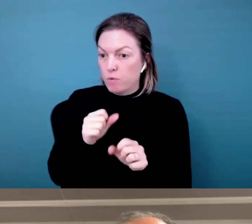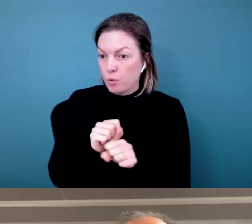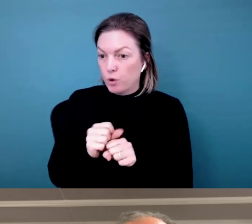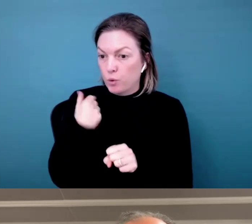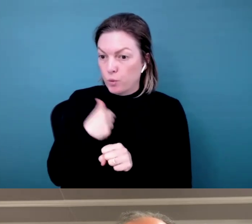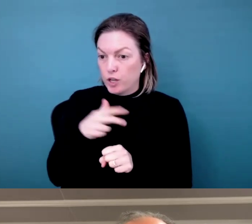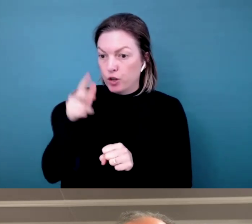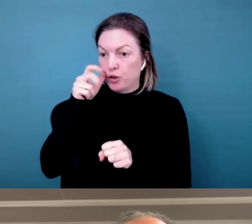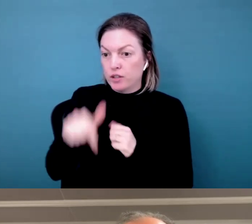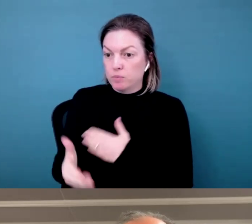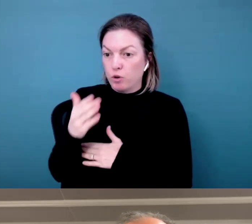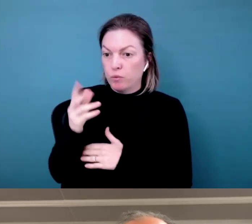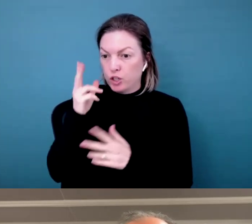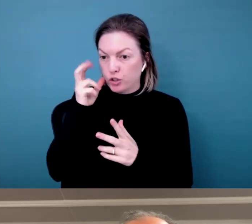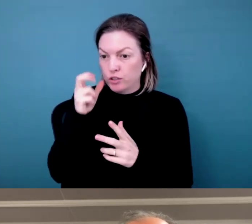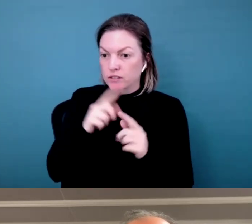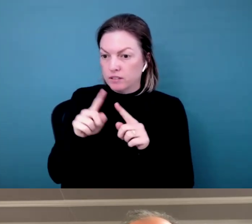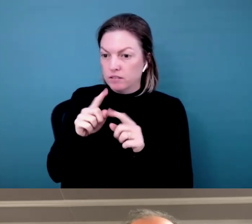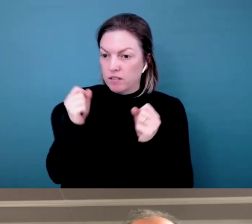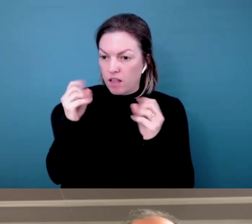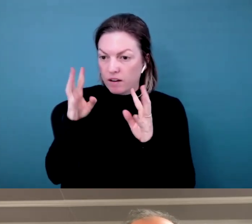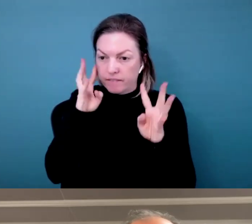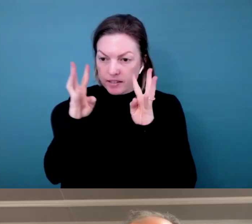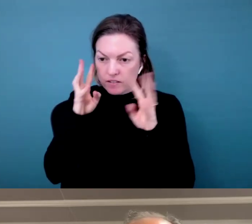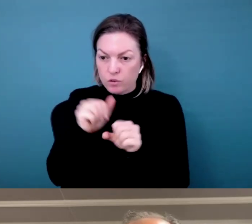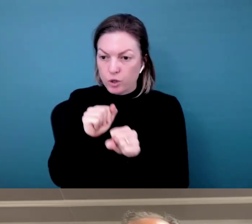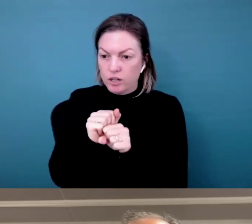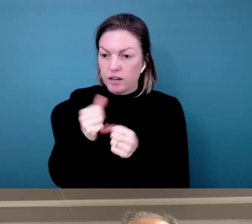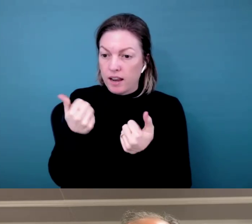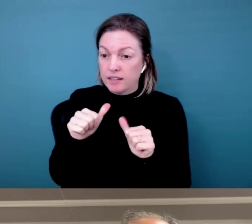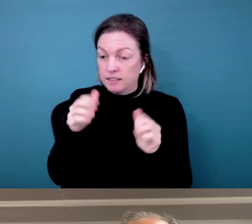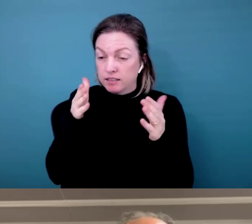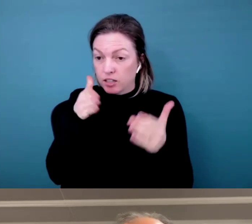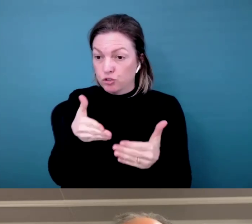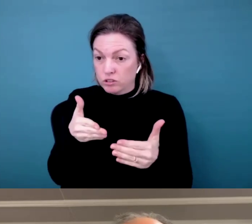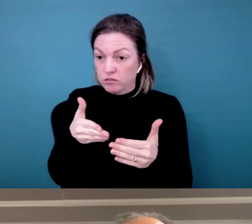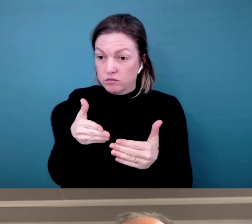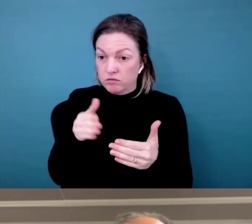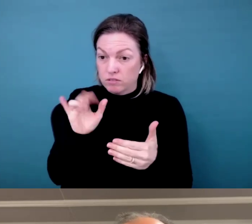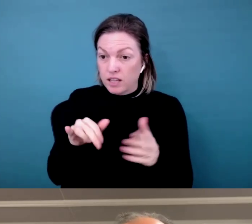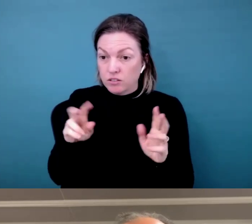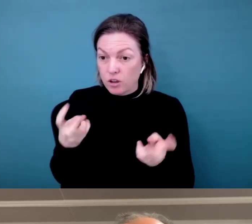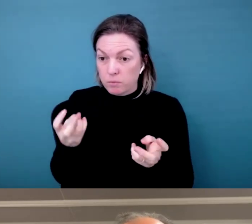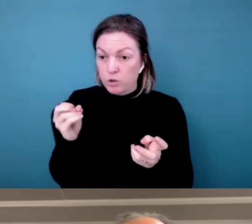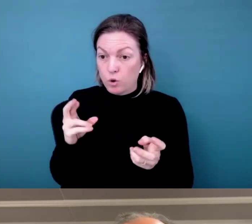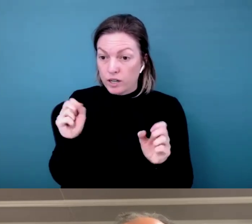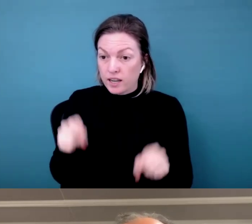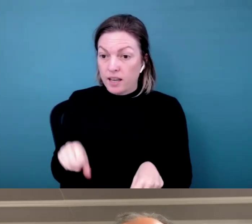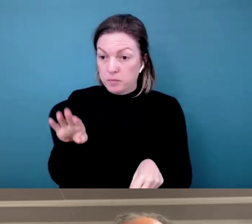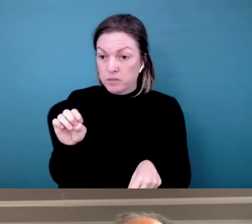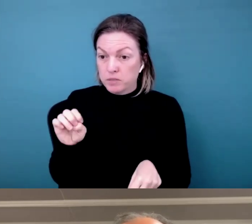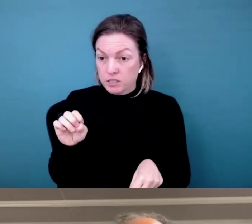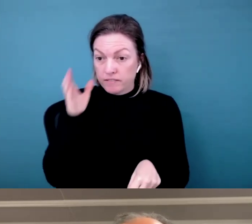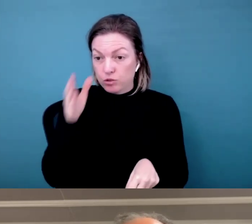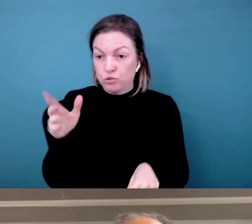much innovative work going on. Is there any particular attention devoted to this topic, or could there be in the